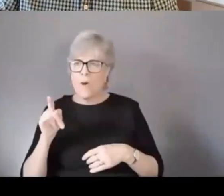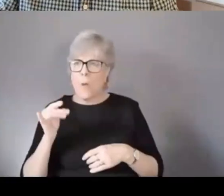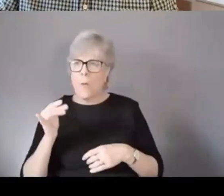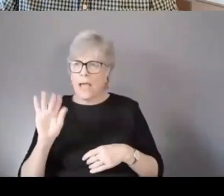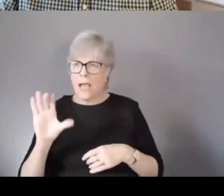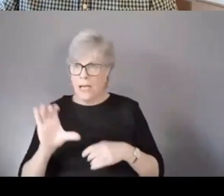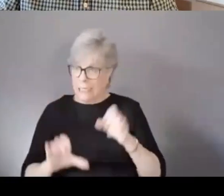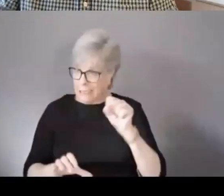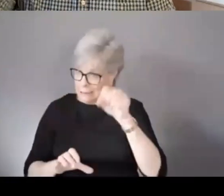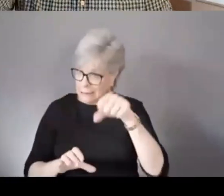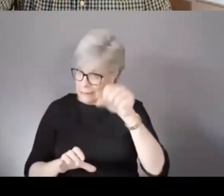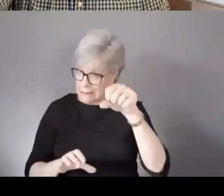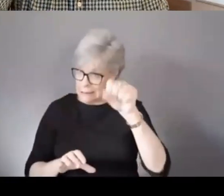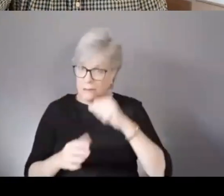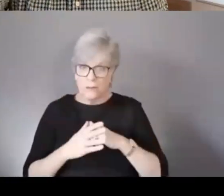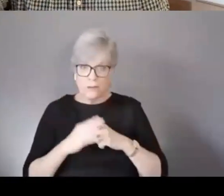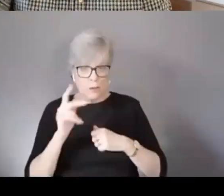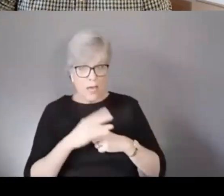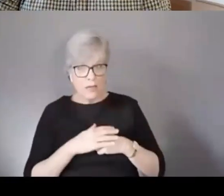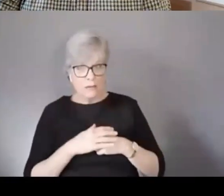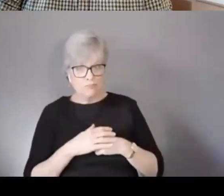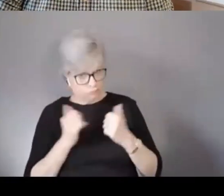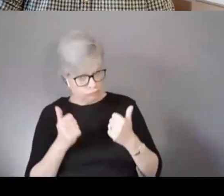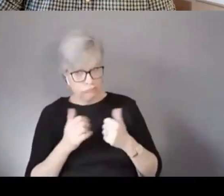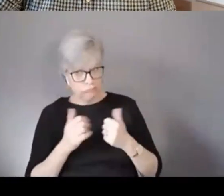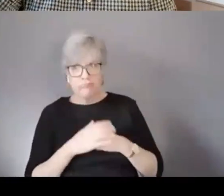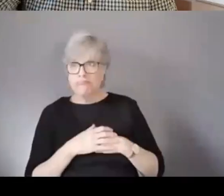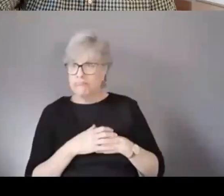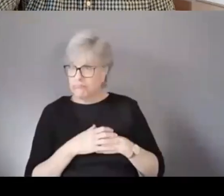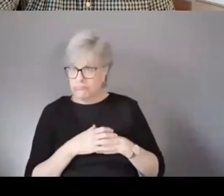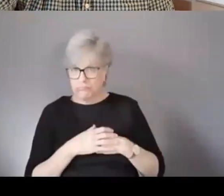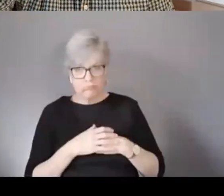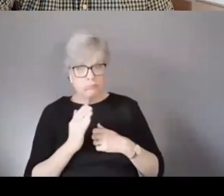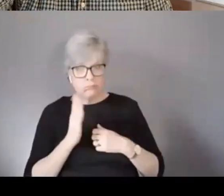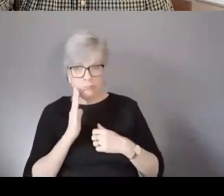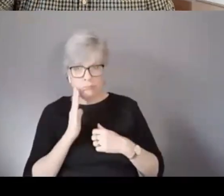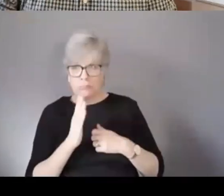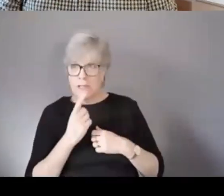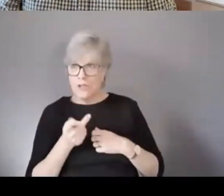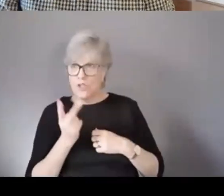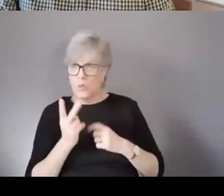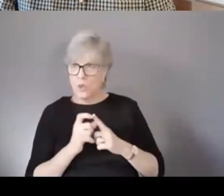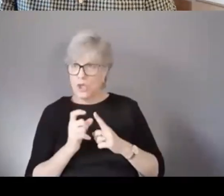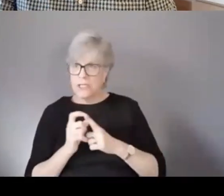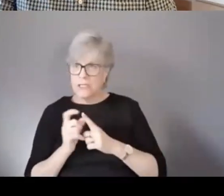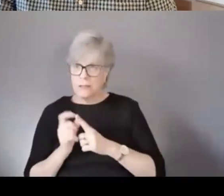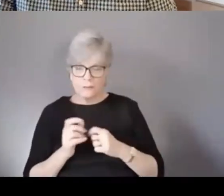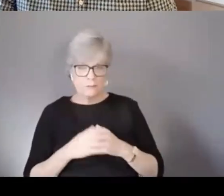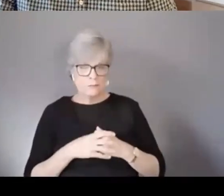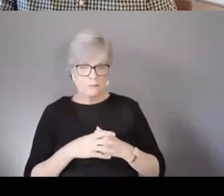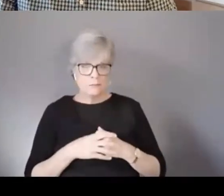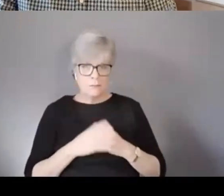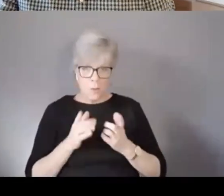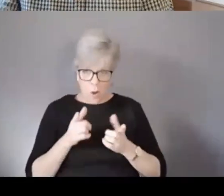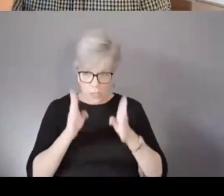that's it. All right, well, let's go, Kevin. I'm going to say 2 words to you right now. I want you